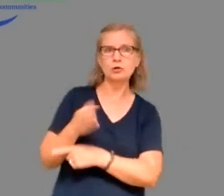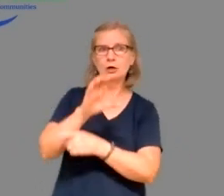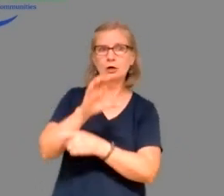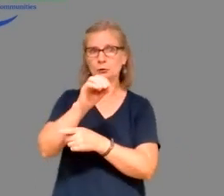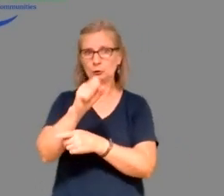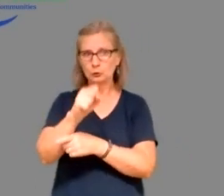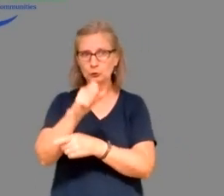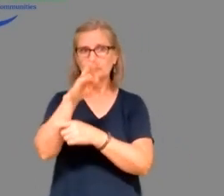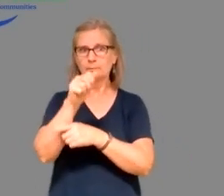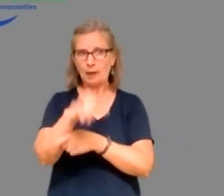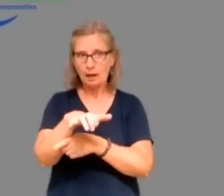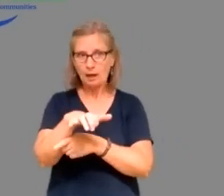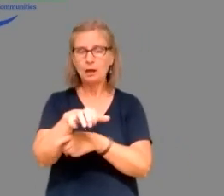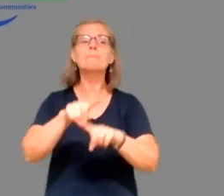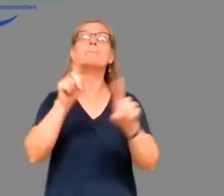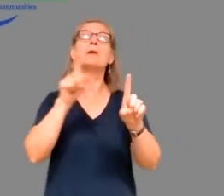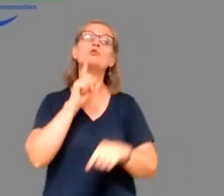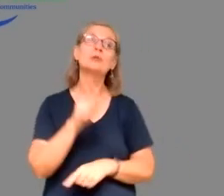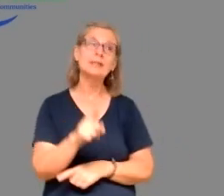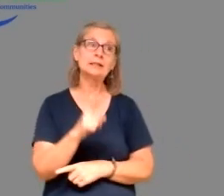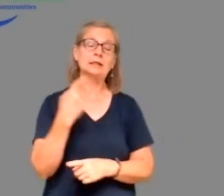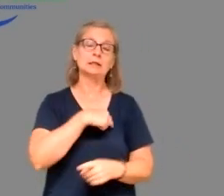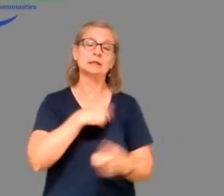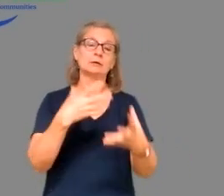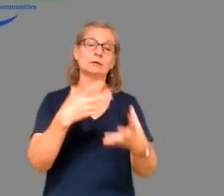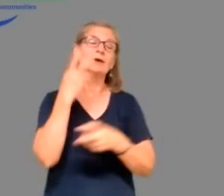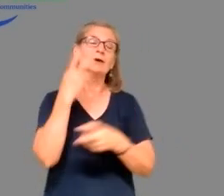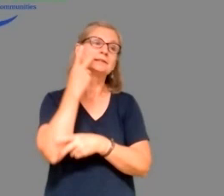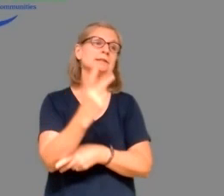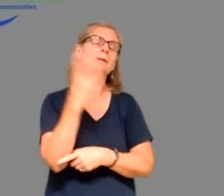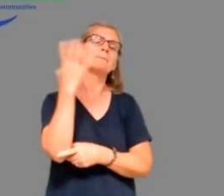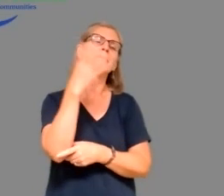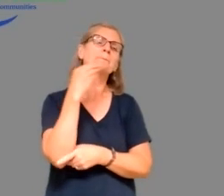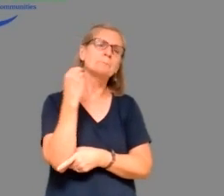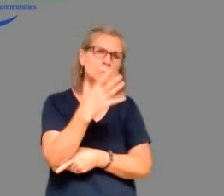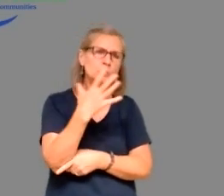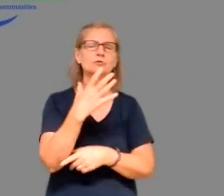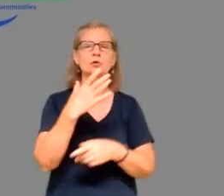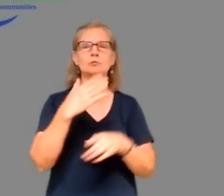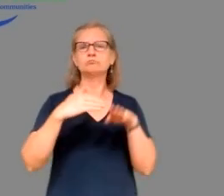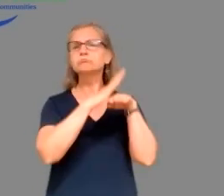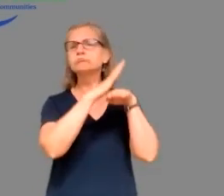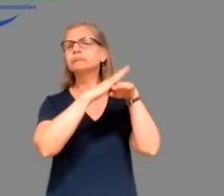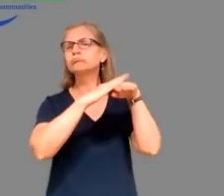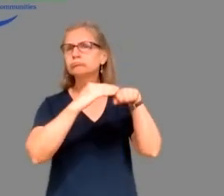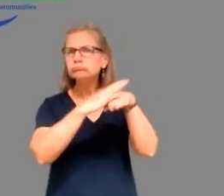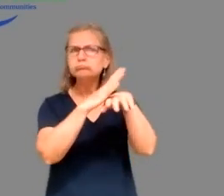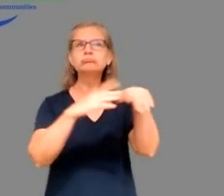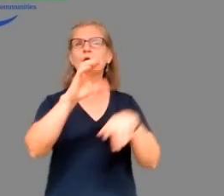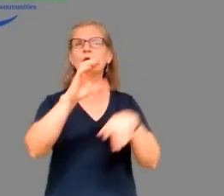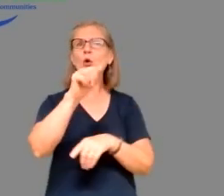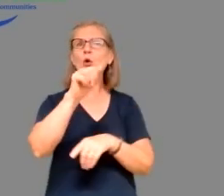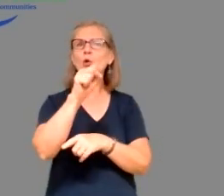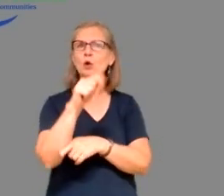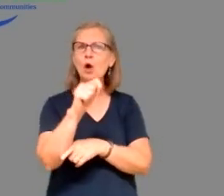the beautiful coastline. The state parks are in the area open and accepting visitors.